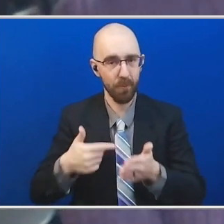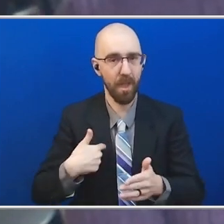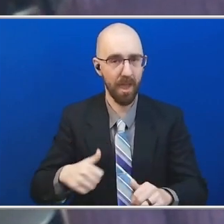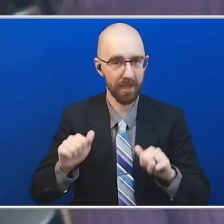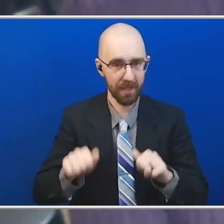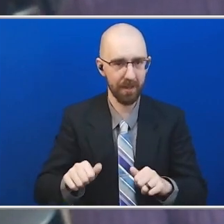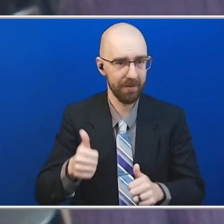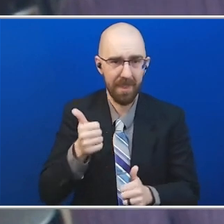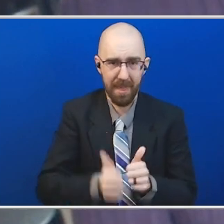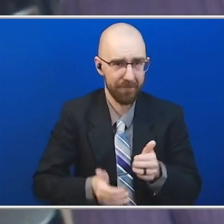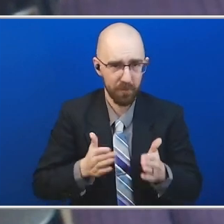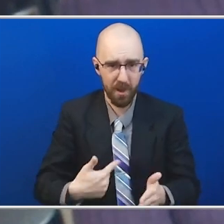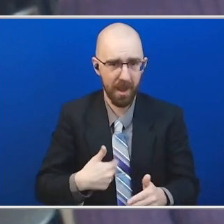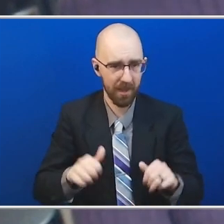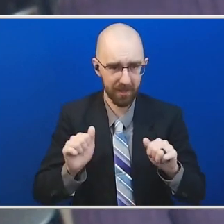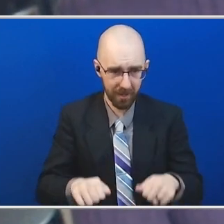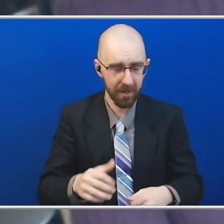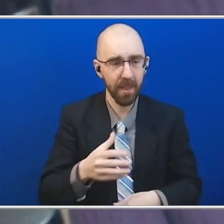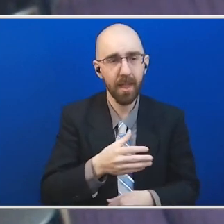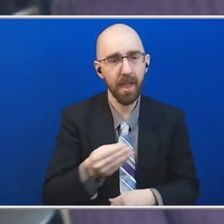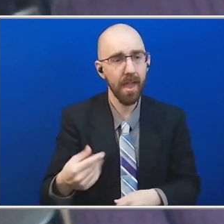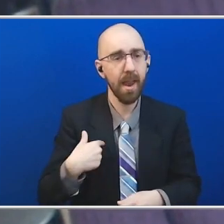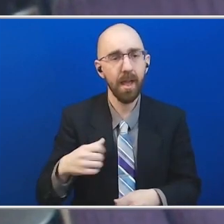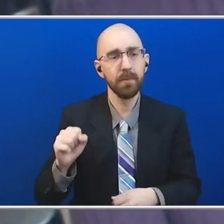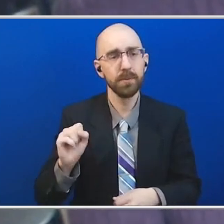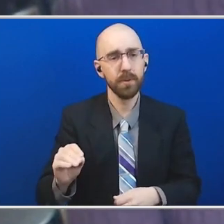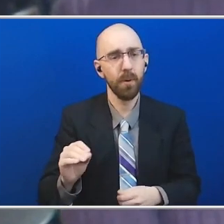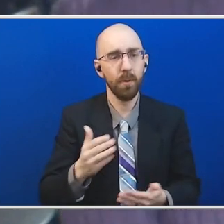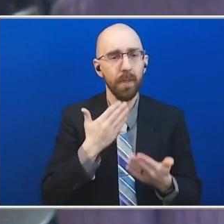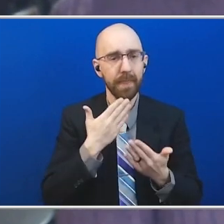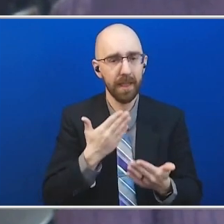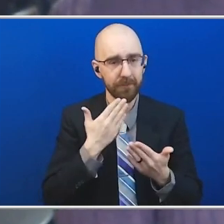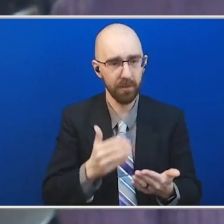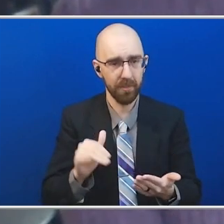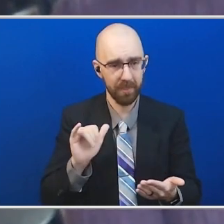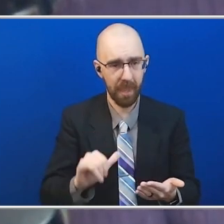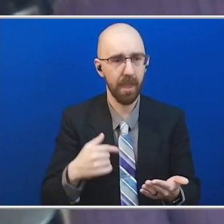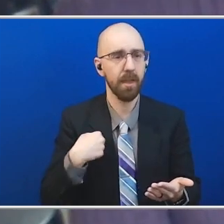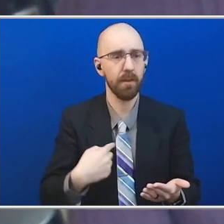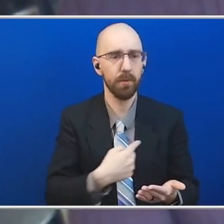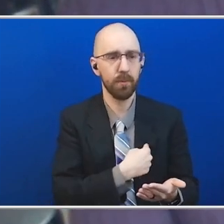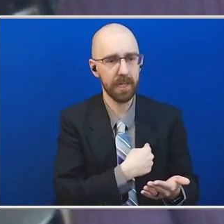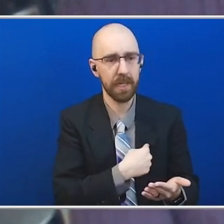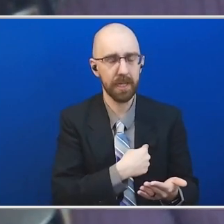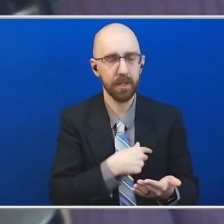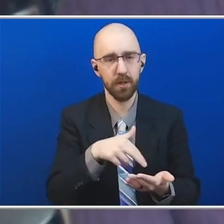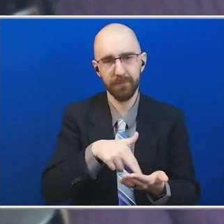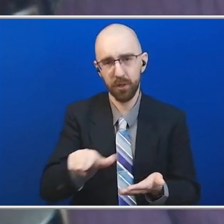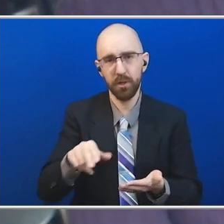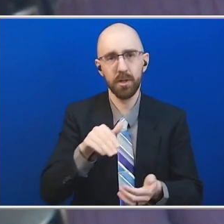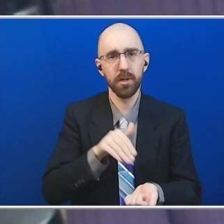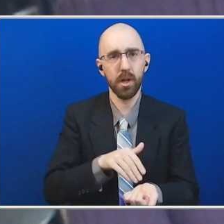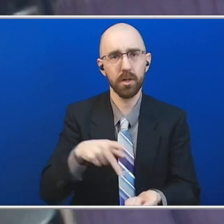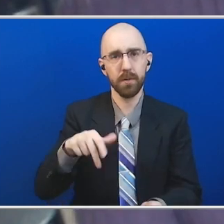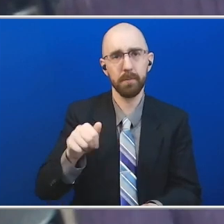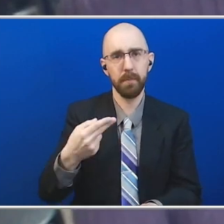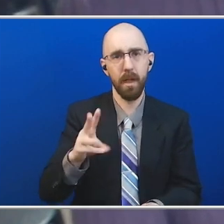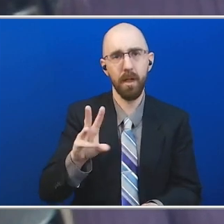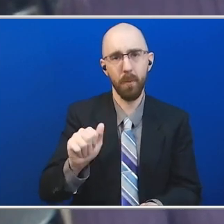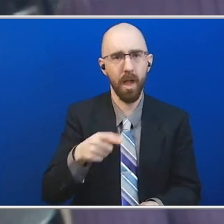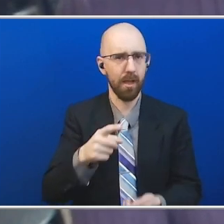can. And I'm so thankful that we were referred to Dr. Pawa because he's been so very,